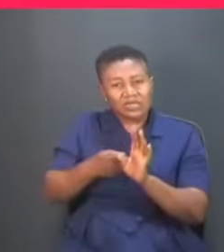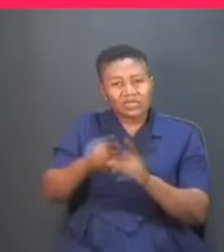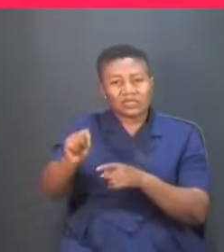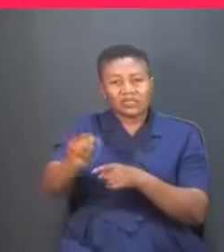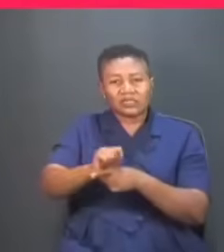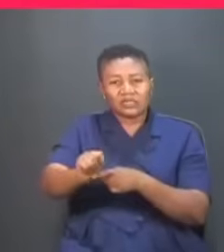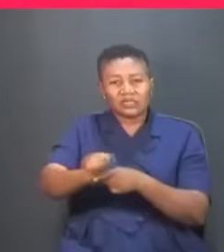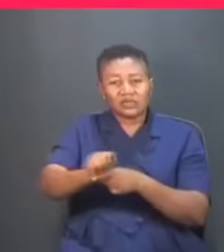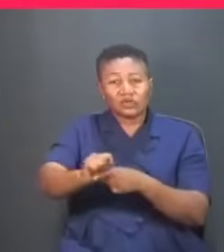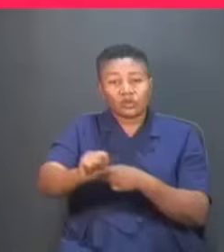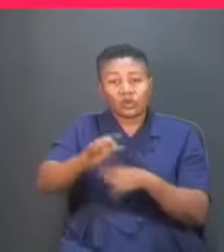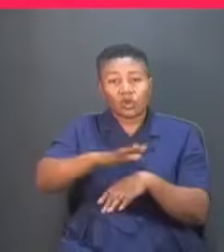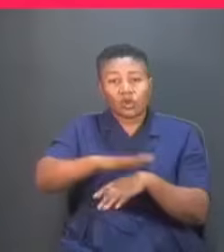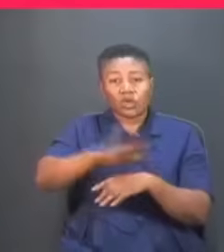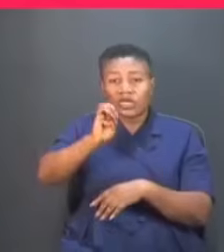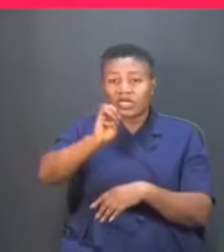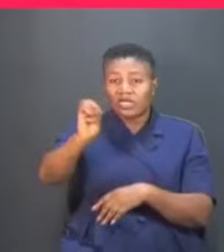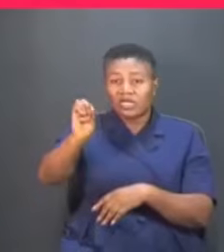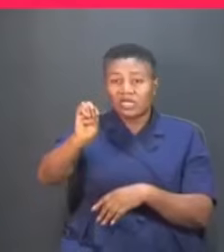e-voting.